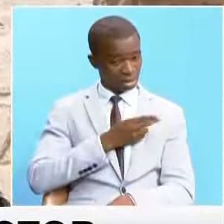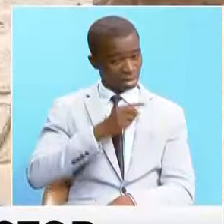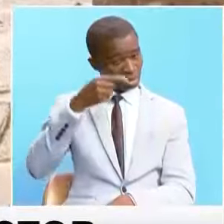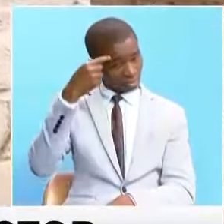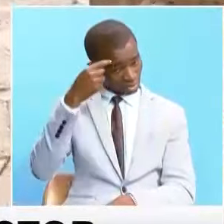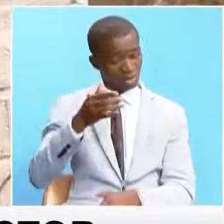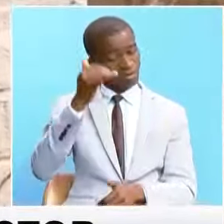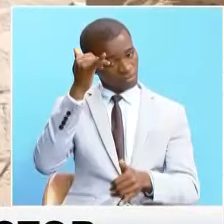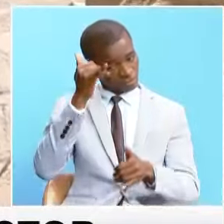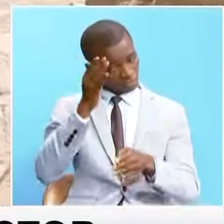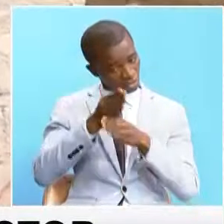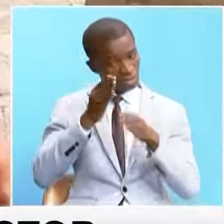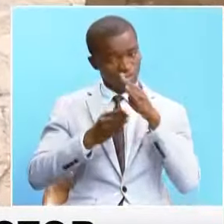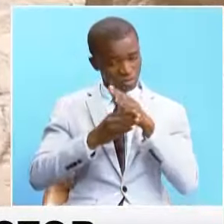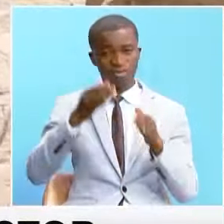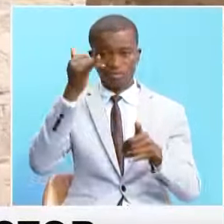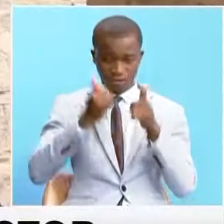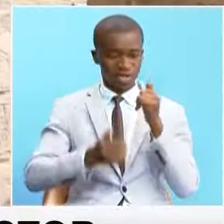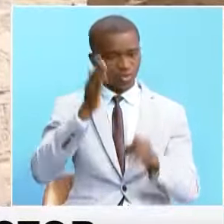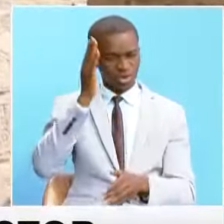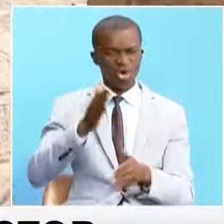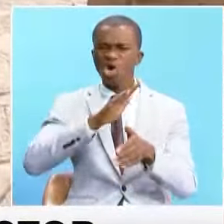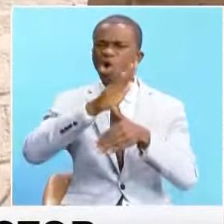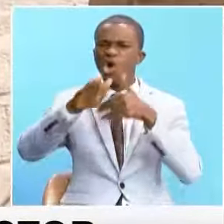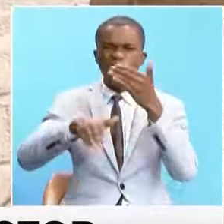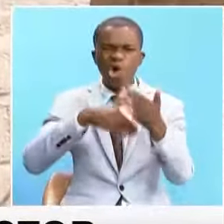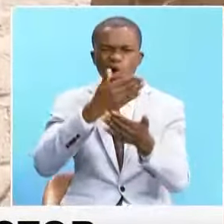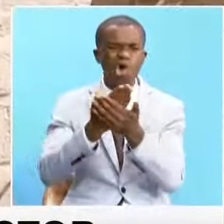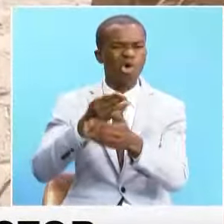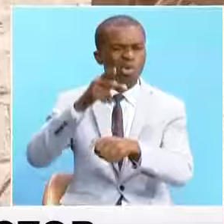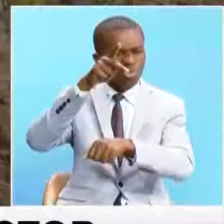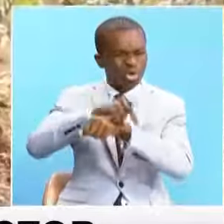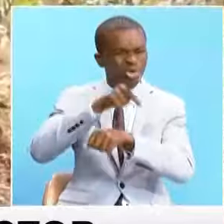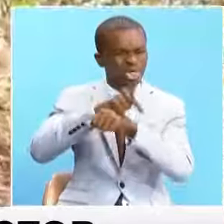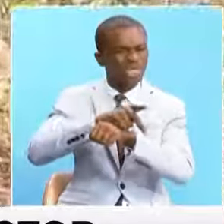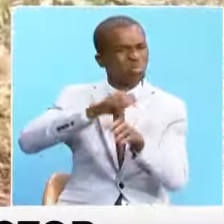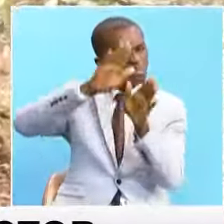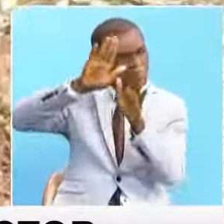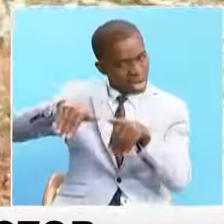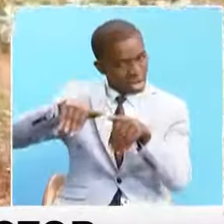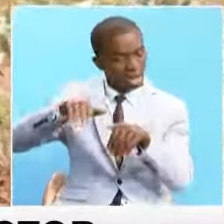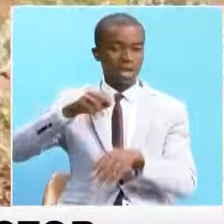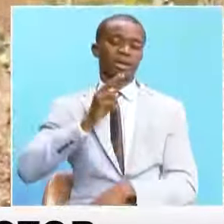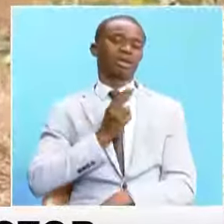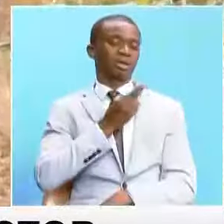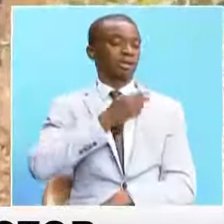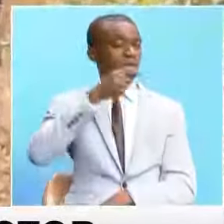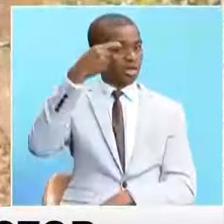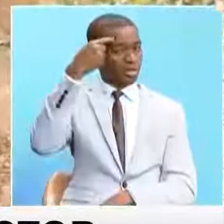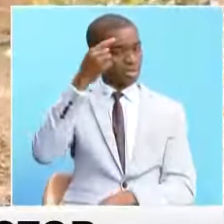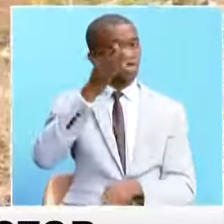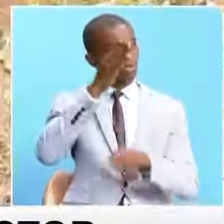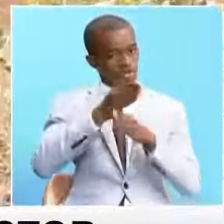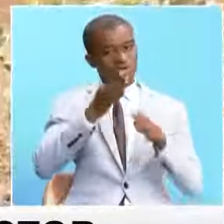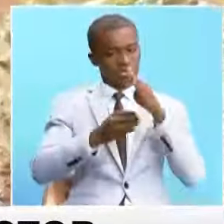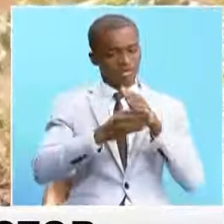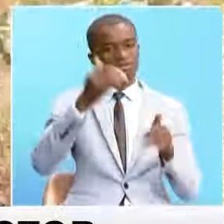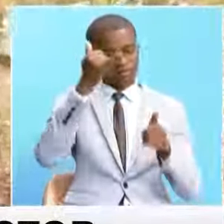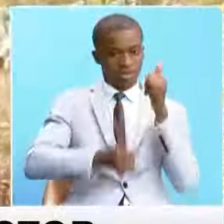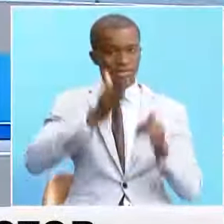that were abandoned in Senga, I'll make sure that we follow the contractors. Reporting for ZANIS in Senga Hill District,